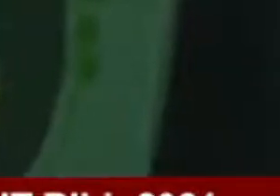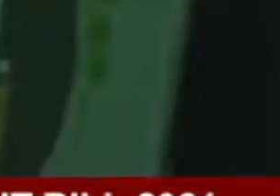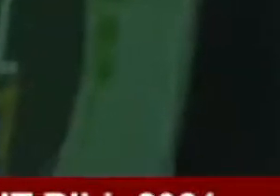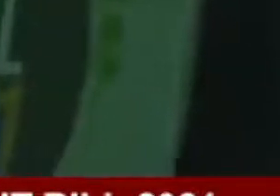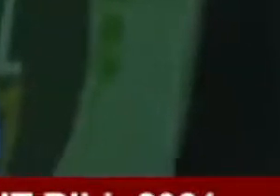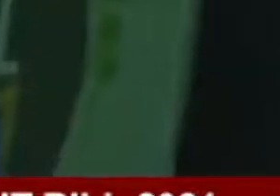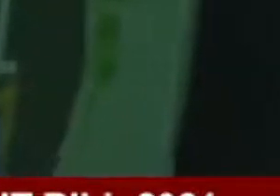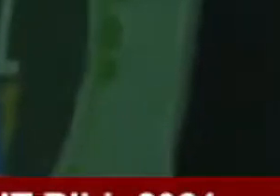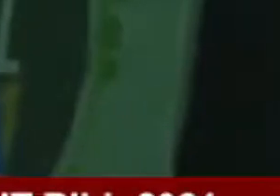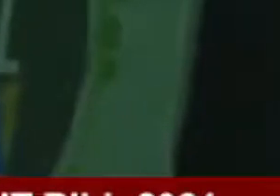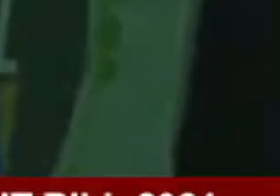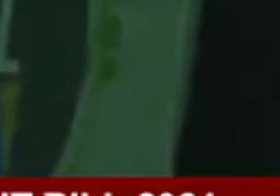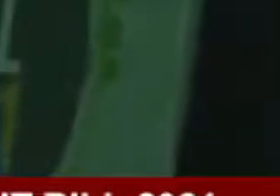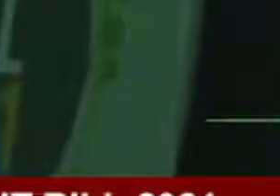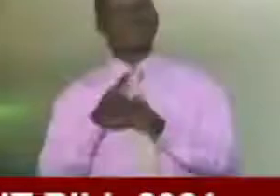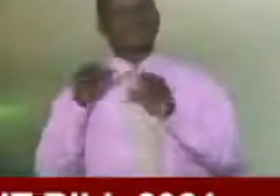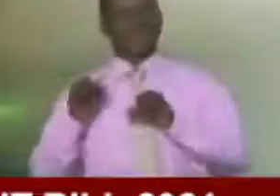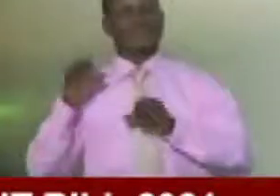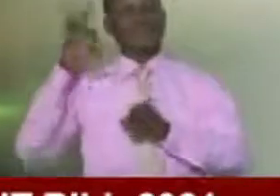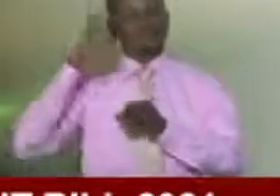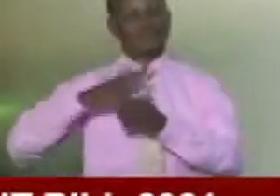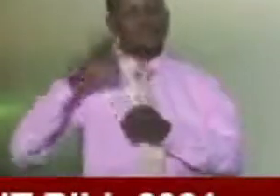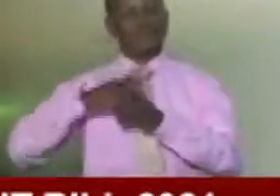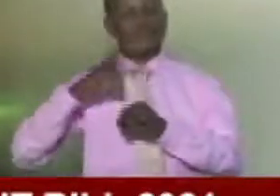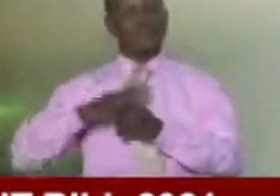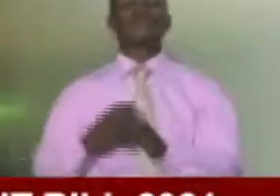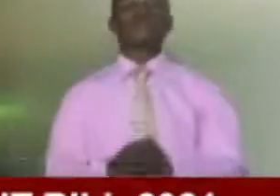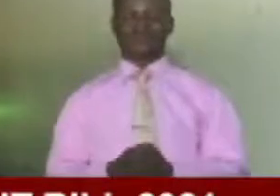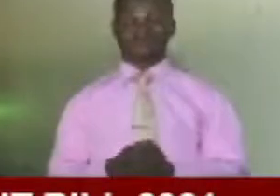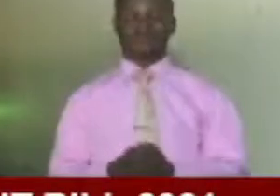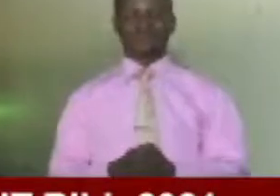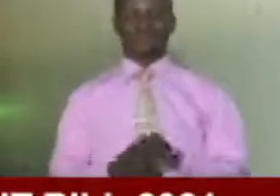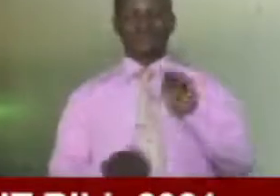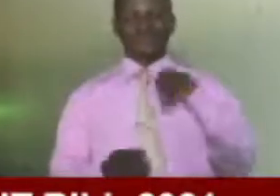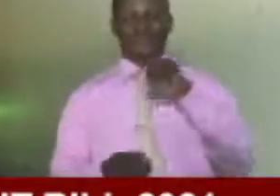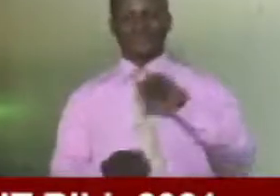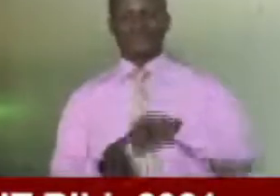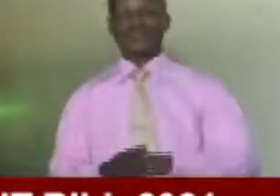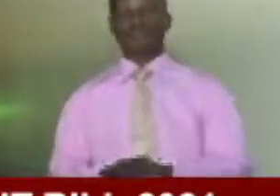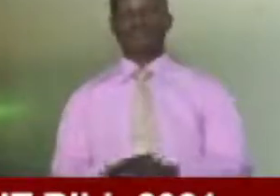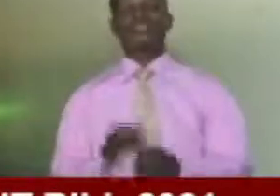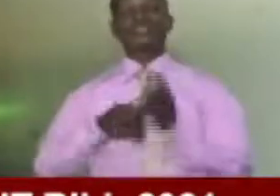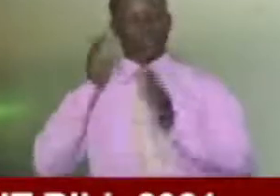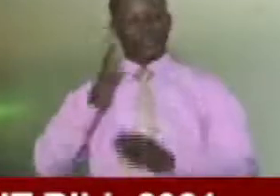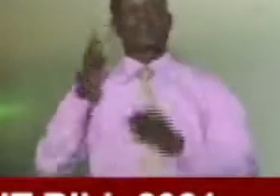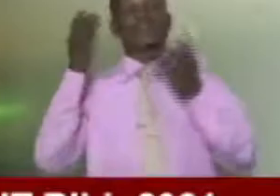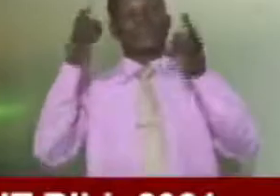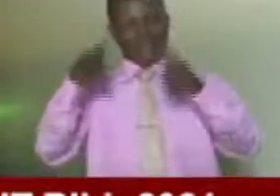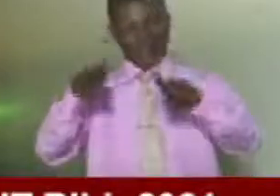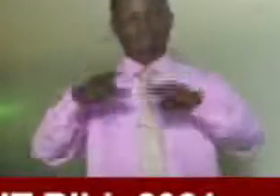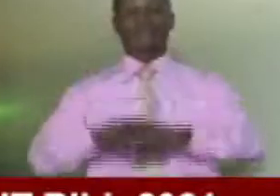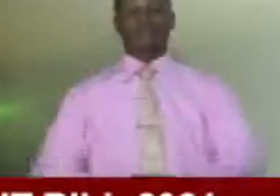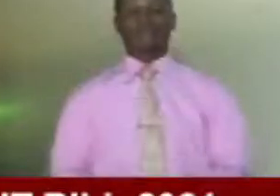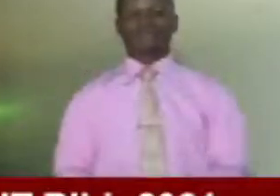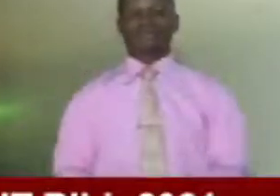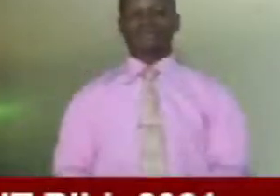inability to vote in our election. Shemu, it's pathetic. We take the apology, but we want action. It will happen. It will happen. And that's the reason why we are